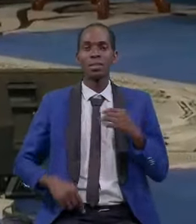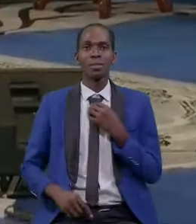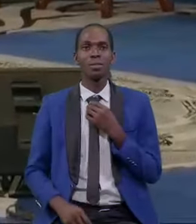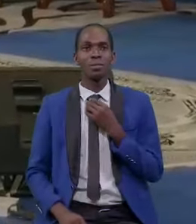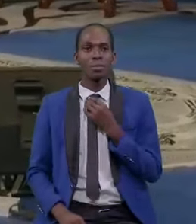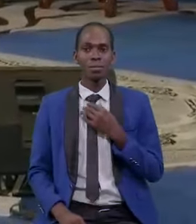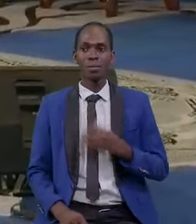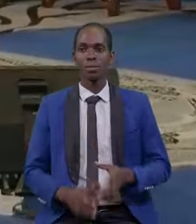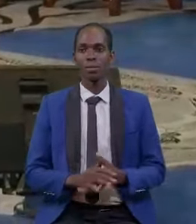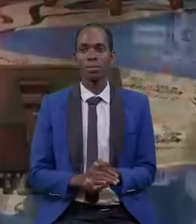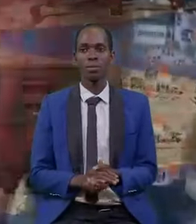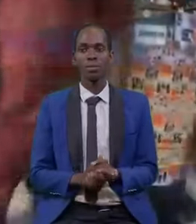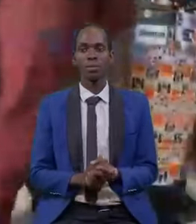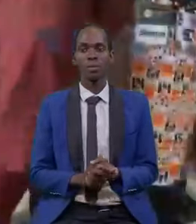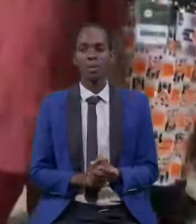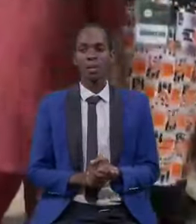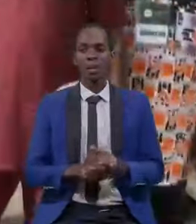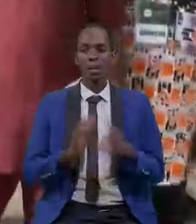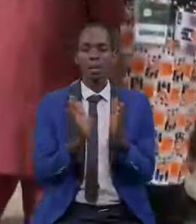Church has said, praise the Lord.